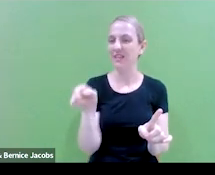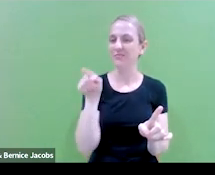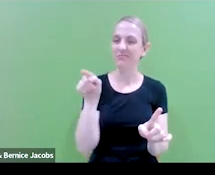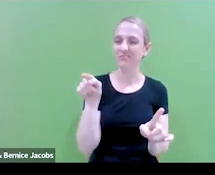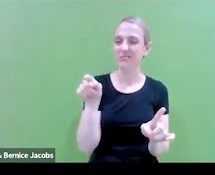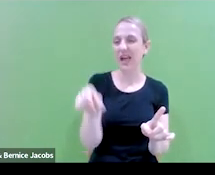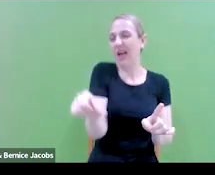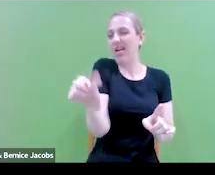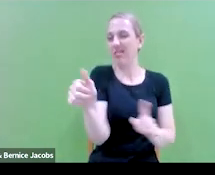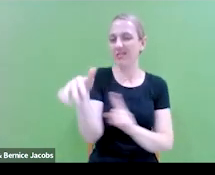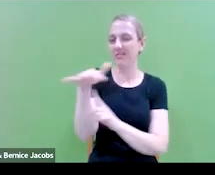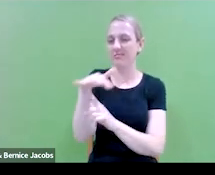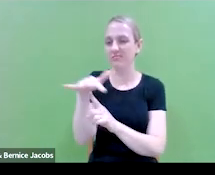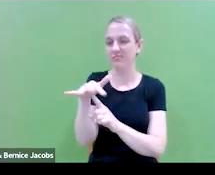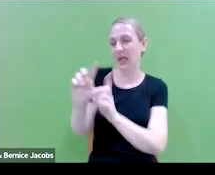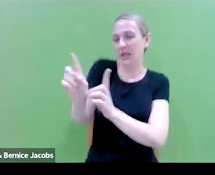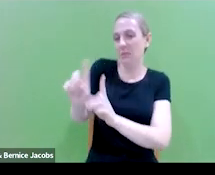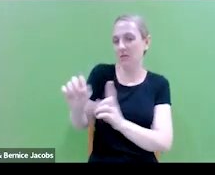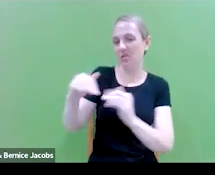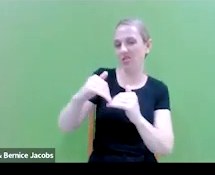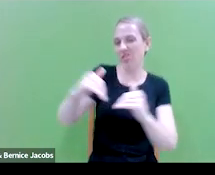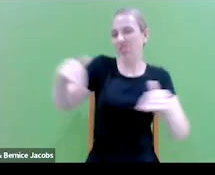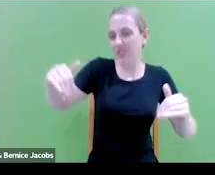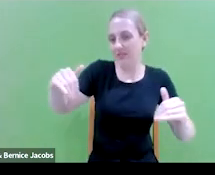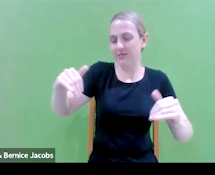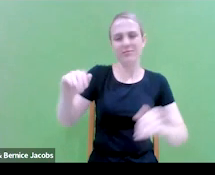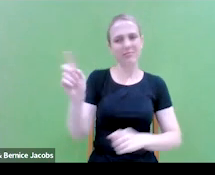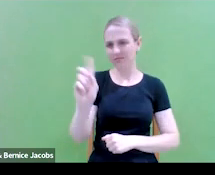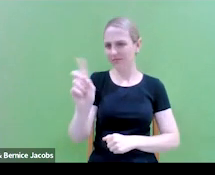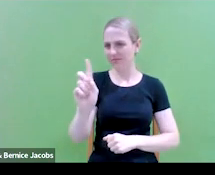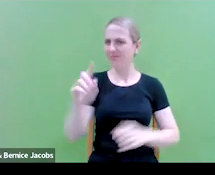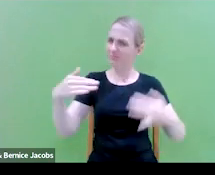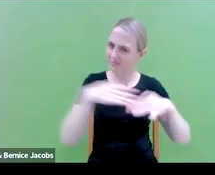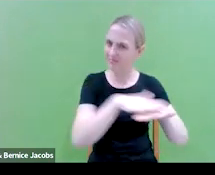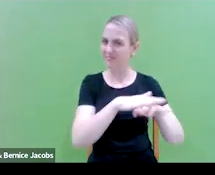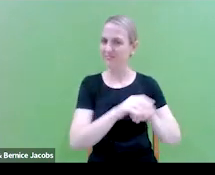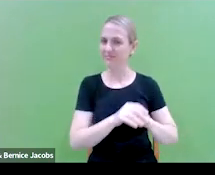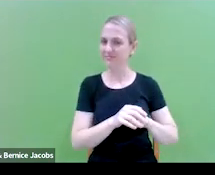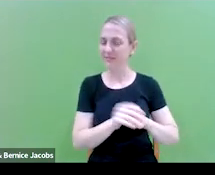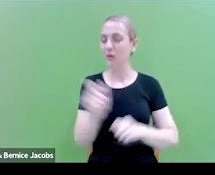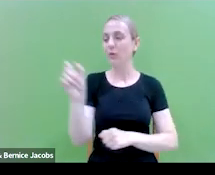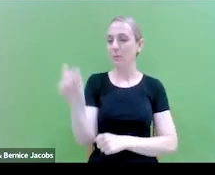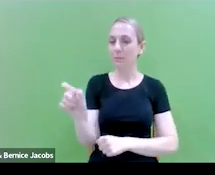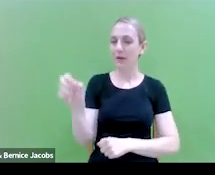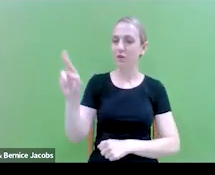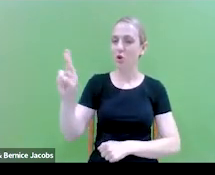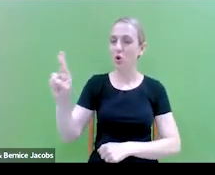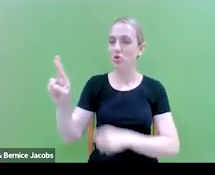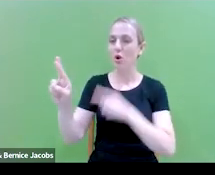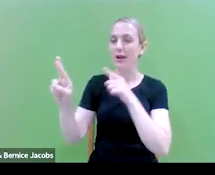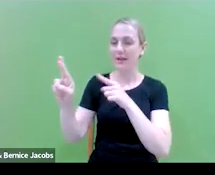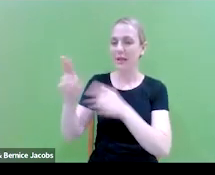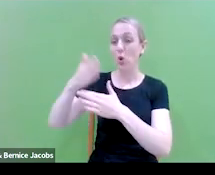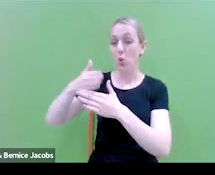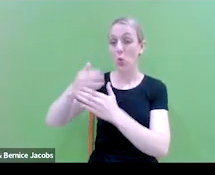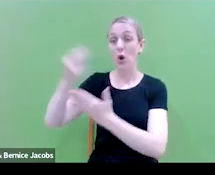or specialized or separated treatment. So Ron Mace practiced as an architect, and in fact, when